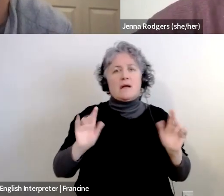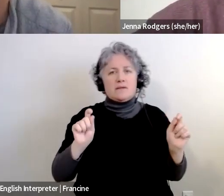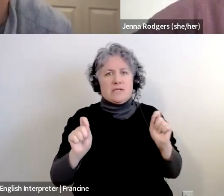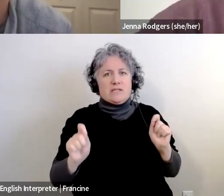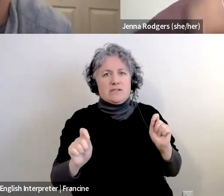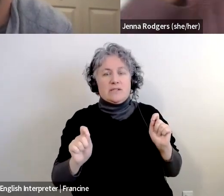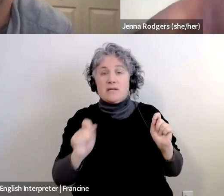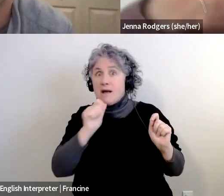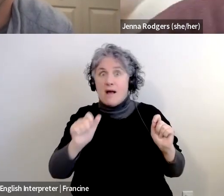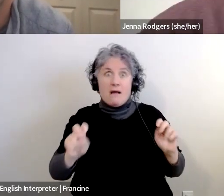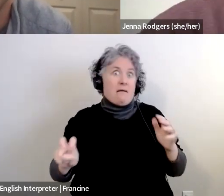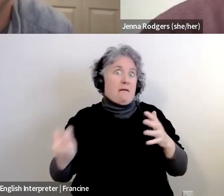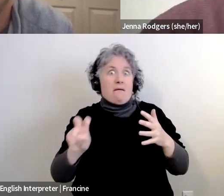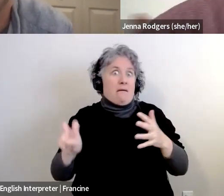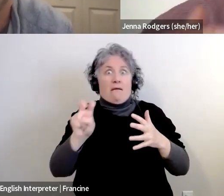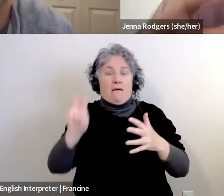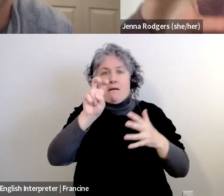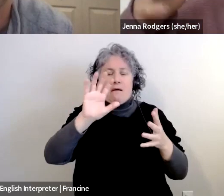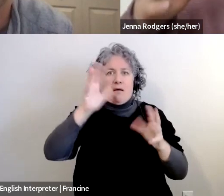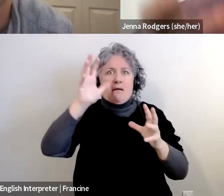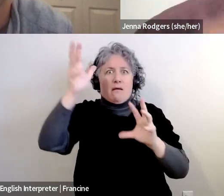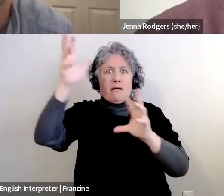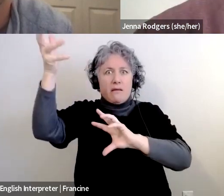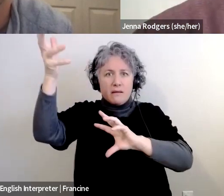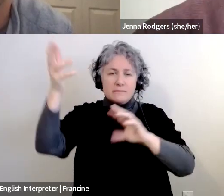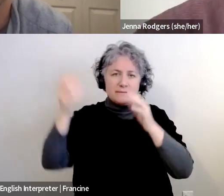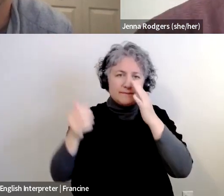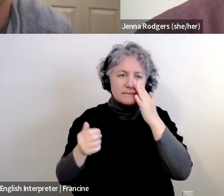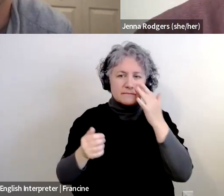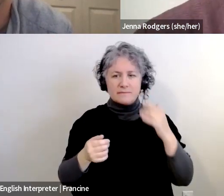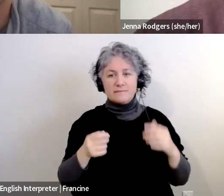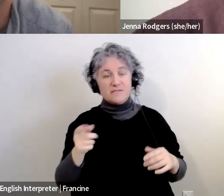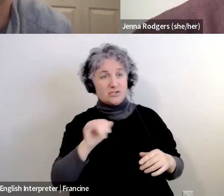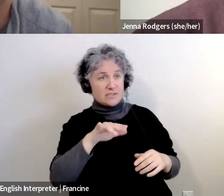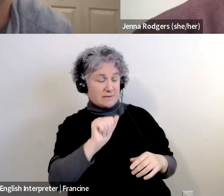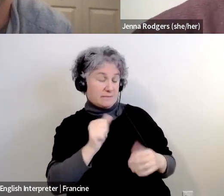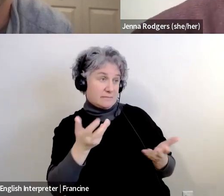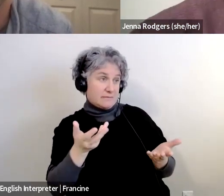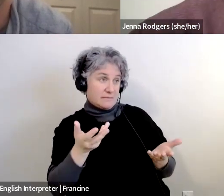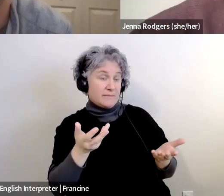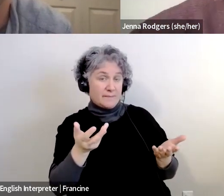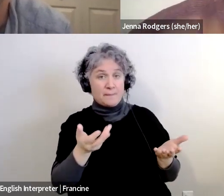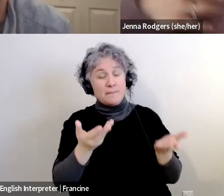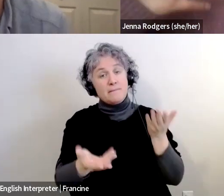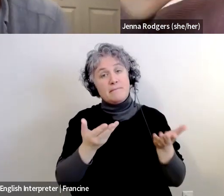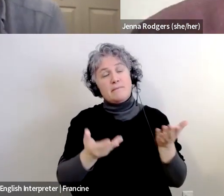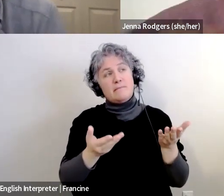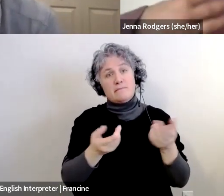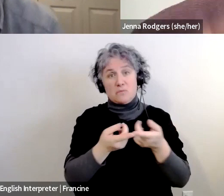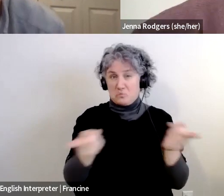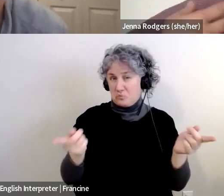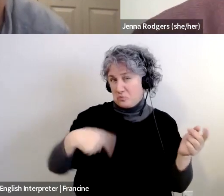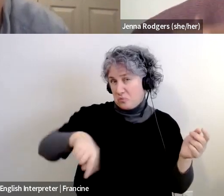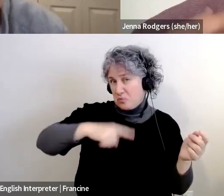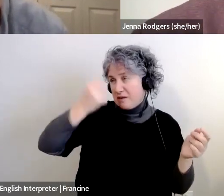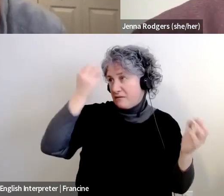And to that end, it's perhaps a way that we can think about how we can always